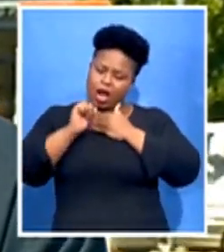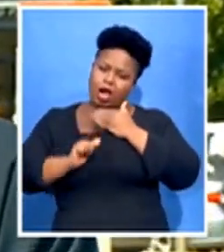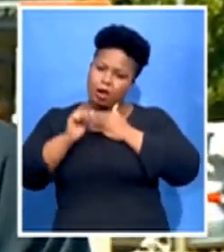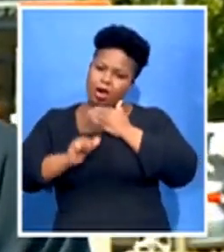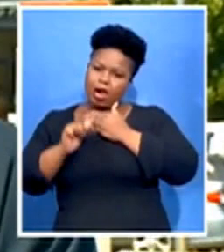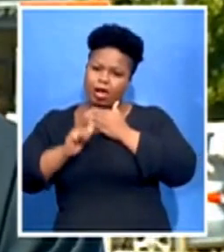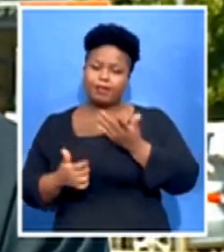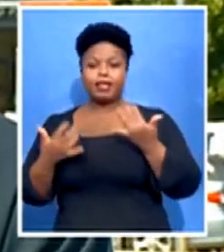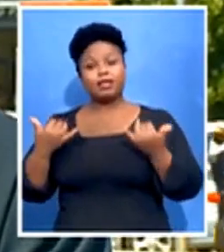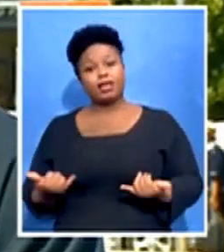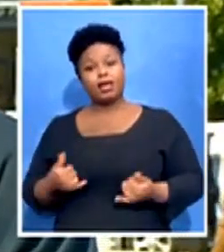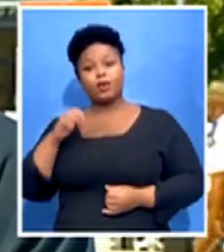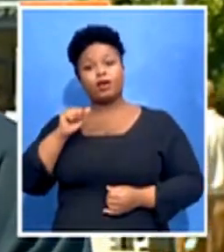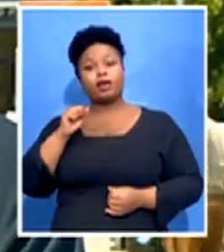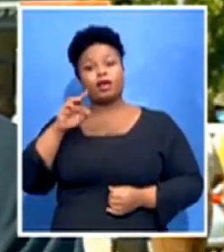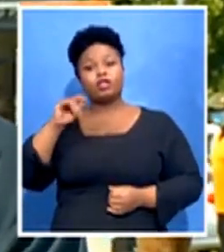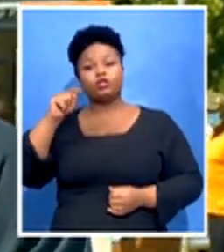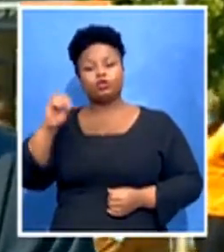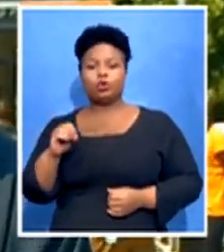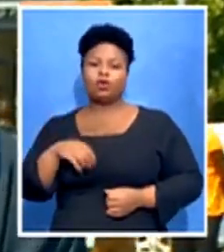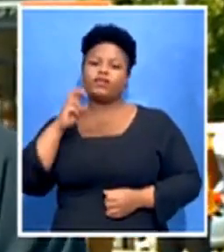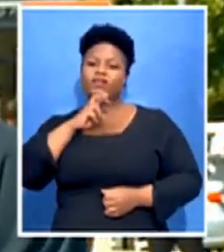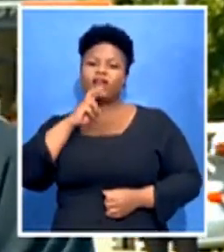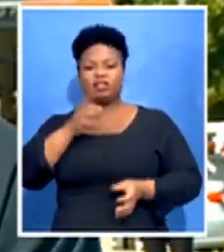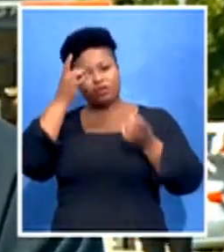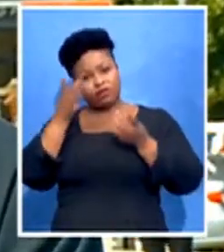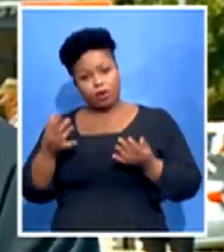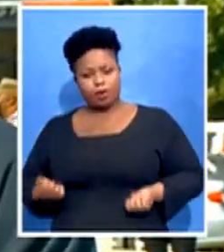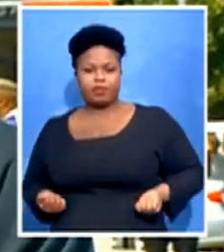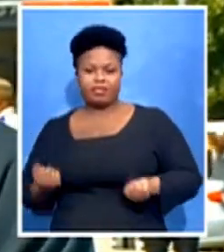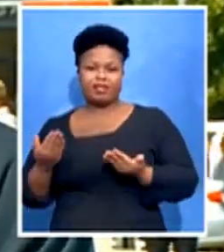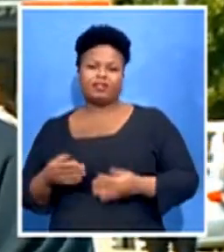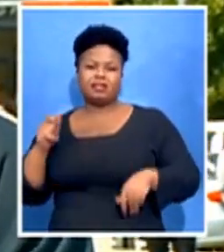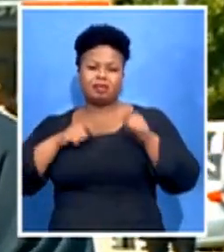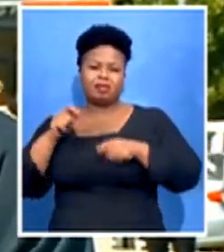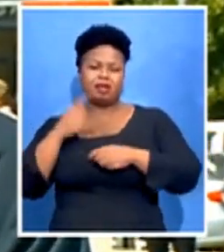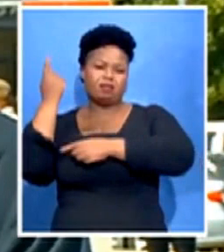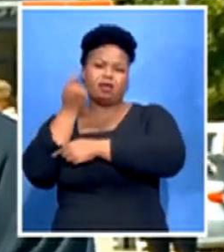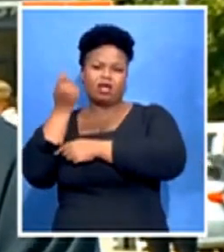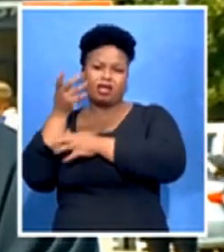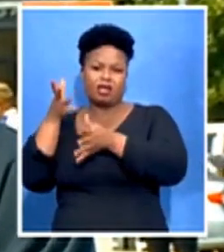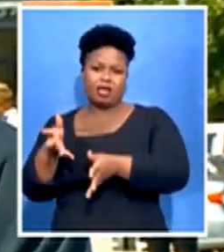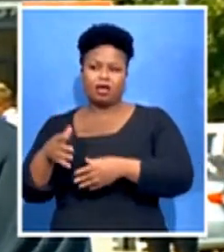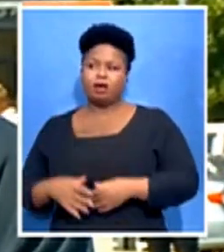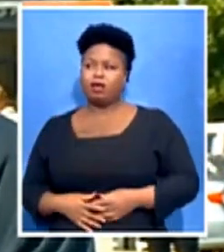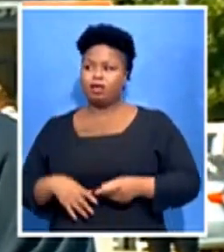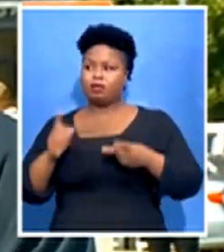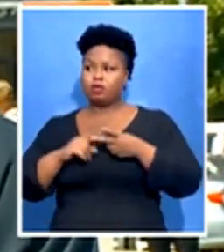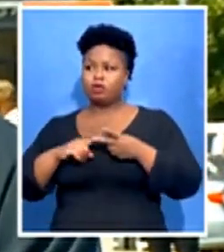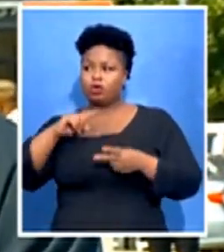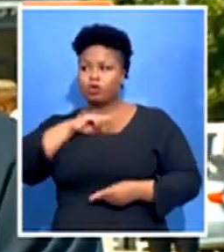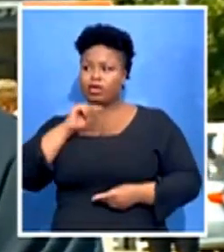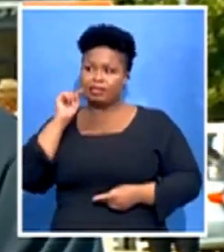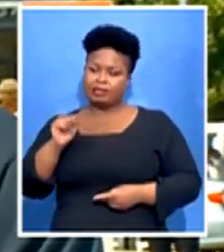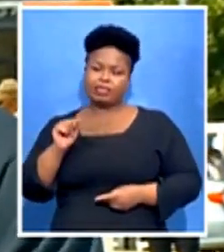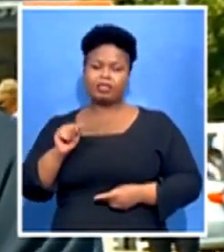yona mo setšhabeng gore mo bathong le mo Polokwane re tsamaya go tlhoka mo ka province gore before re tlo rola out ka di 1 tsa July e